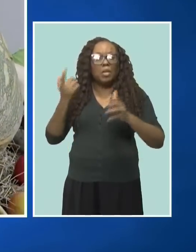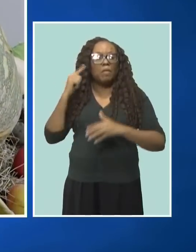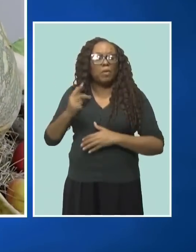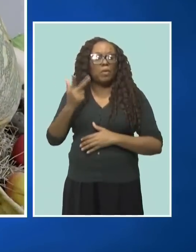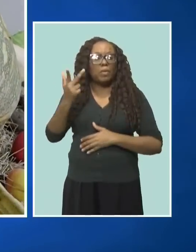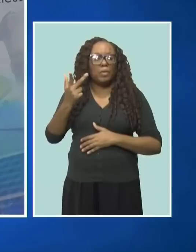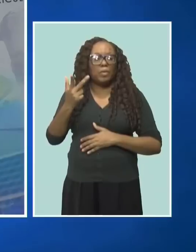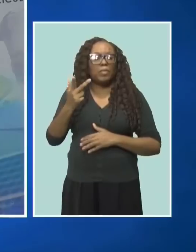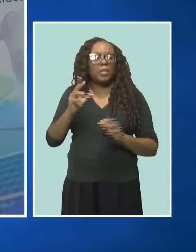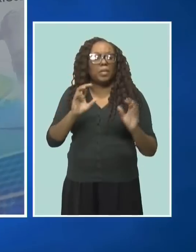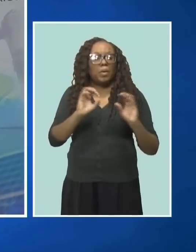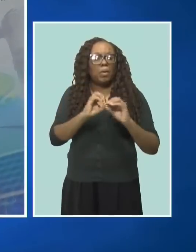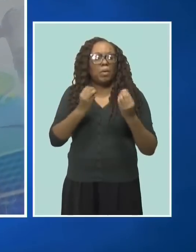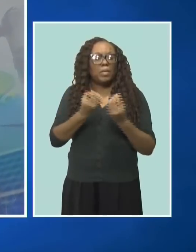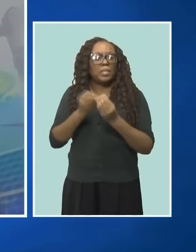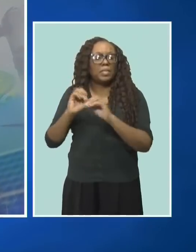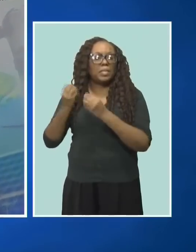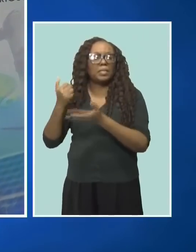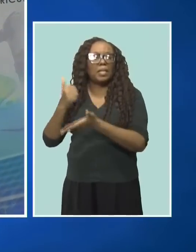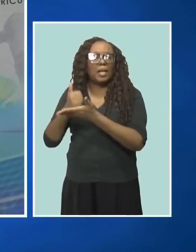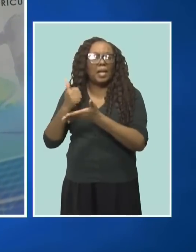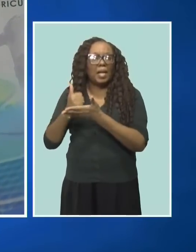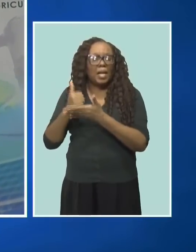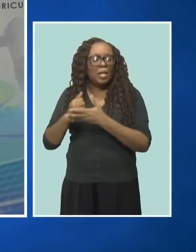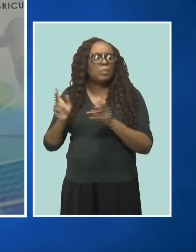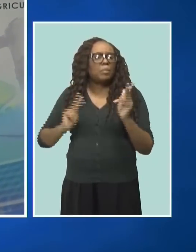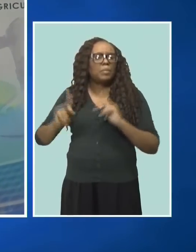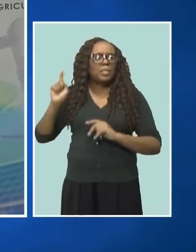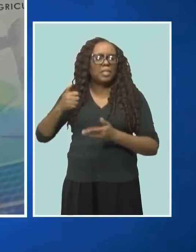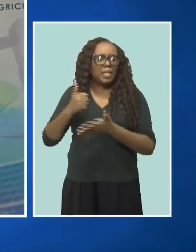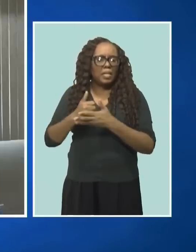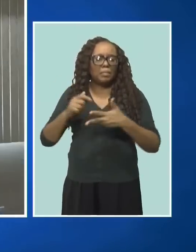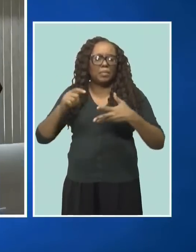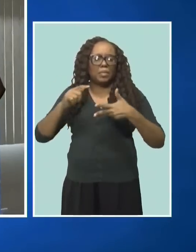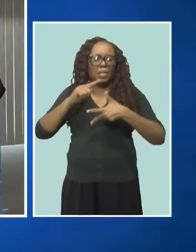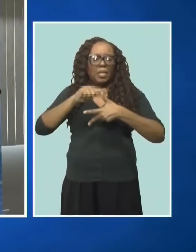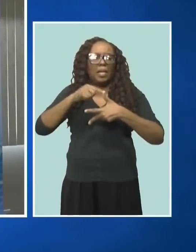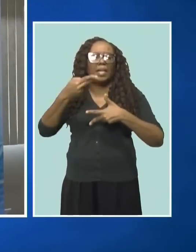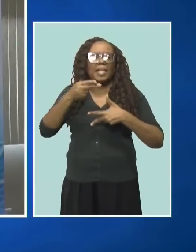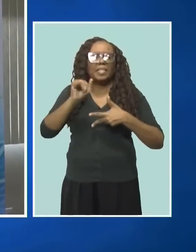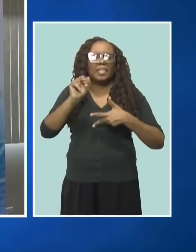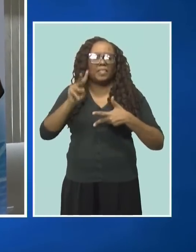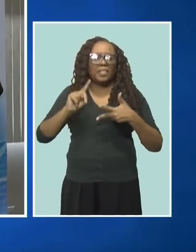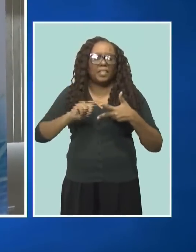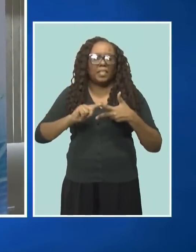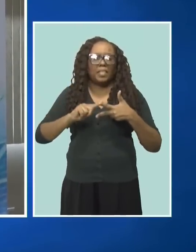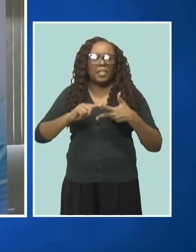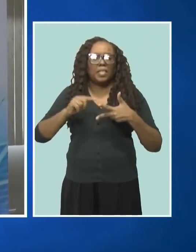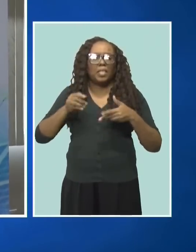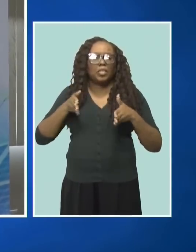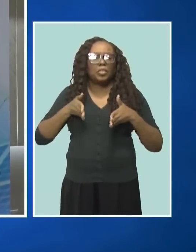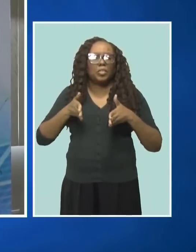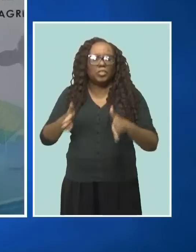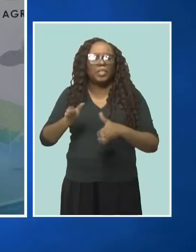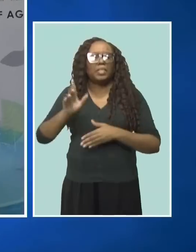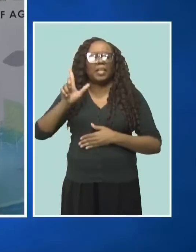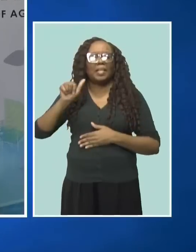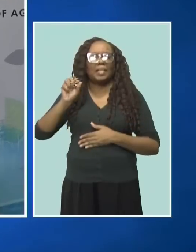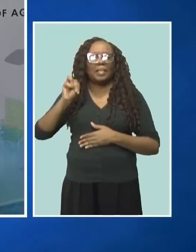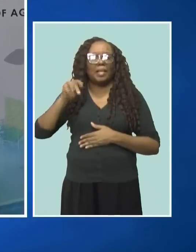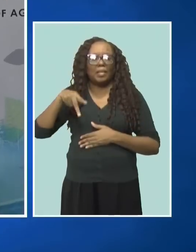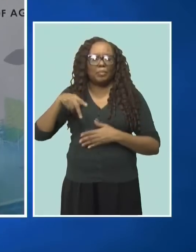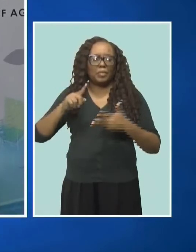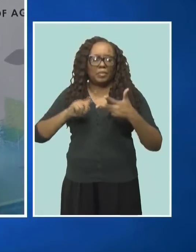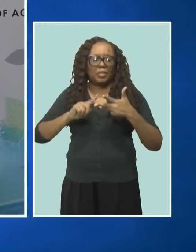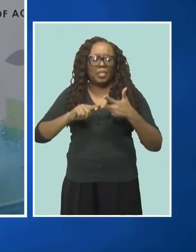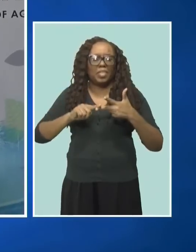which assist the most vulnerable. They're the HIV/AIDS Food Bank, Street Lamp Ministries, and the Child Care Board.